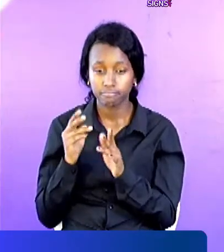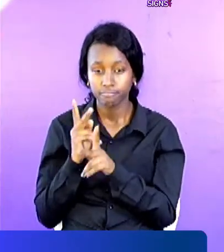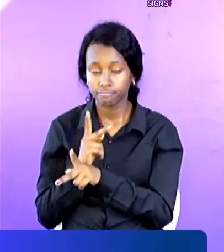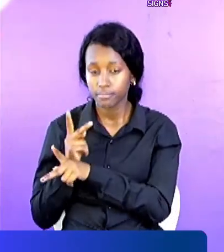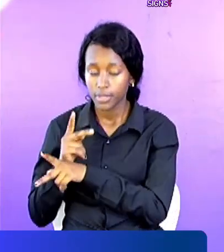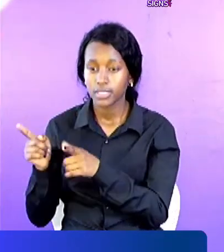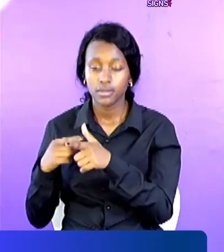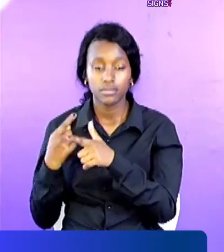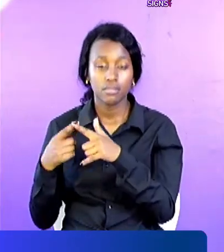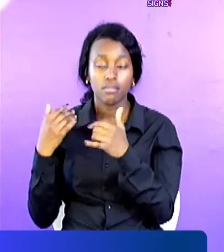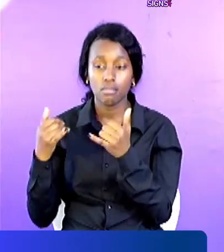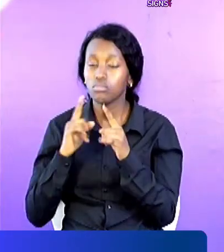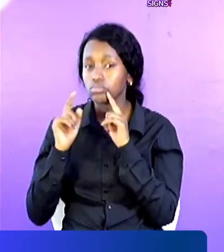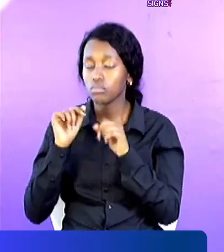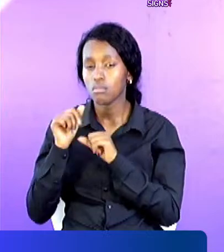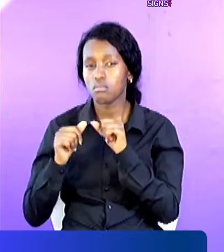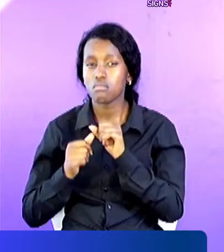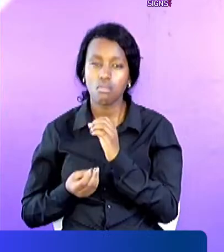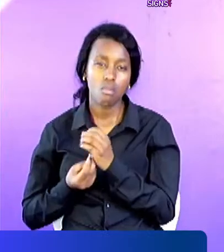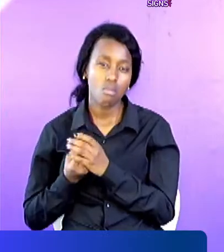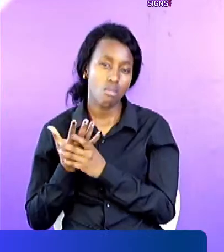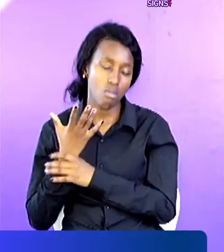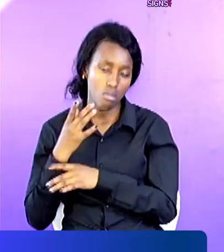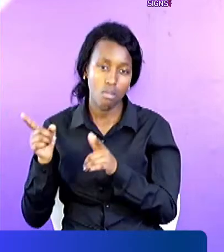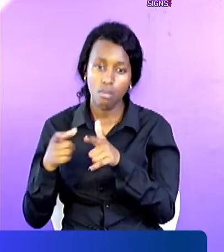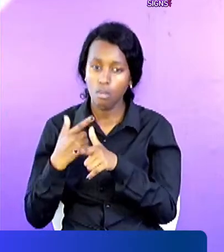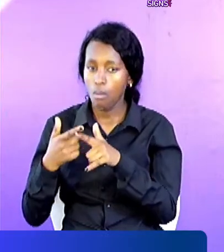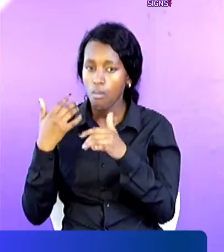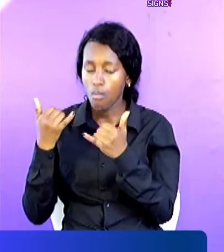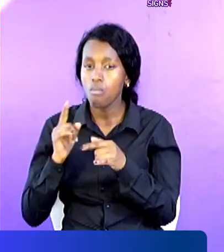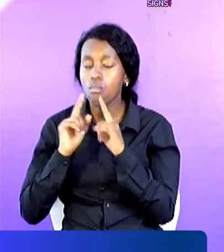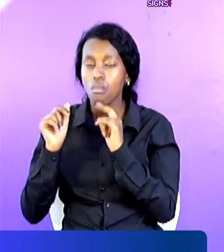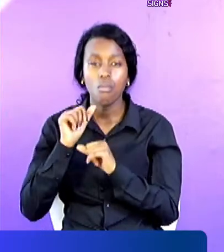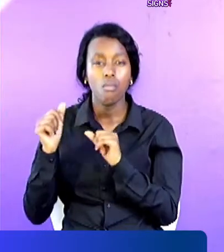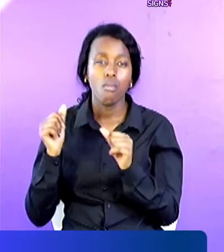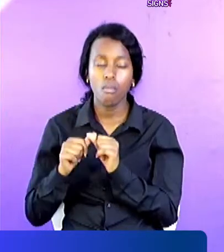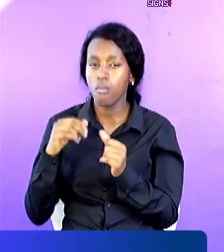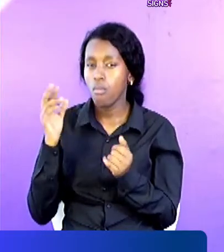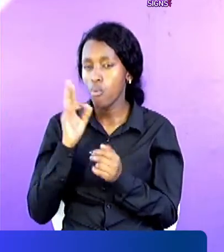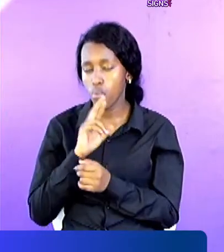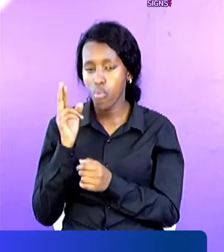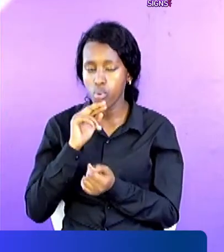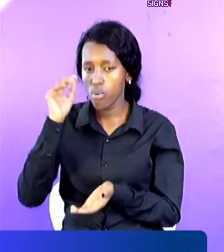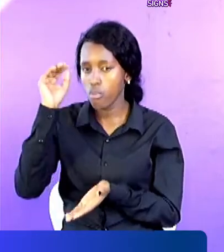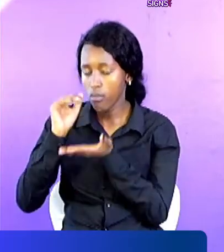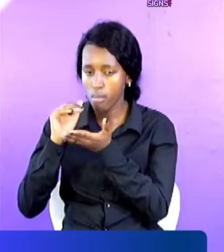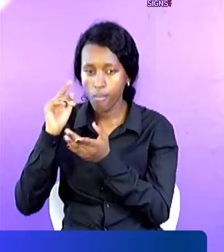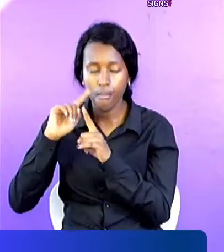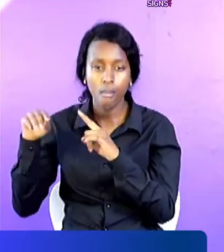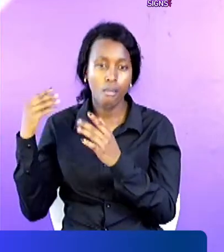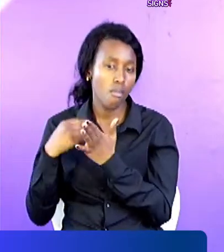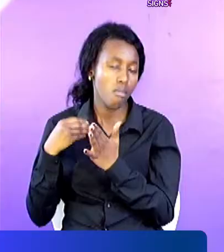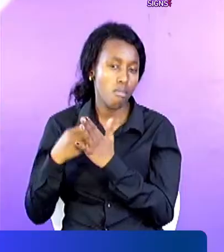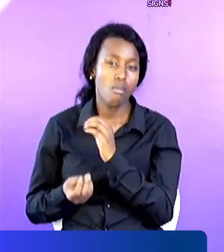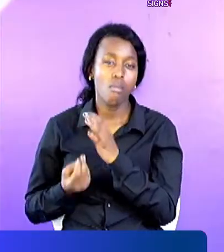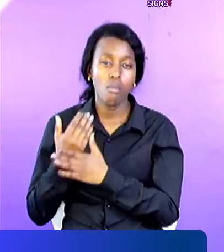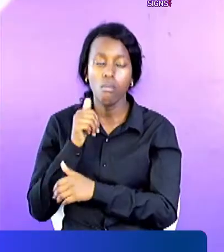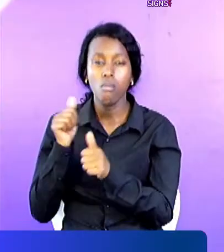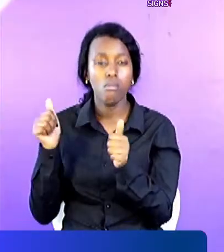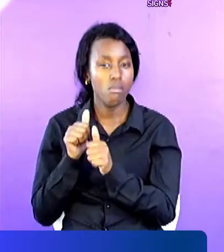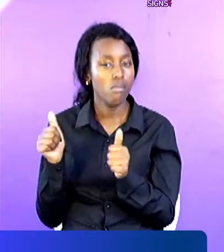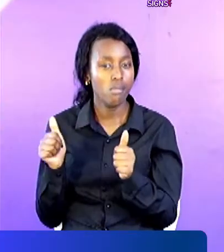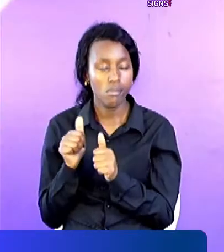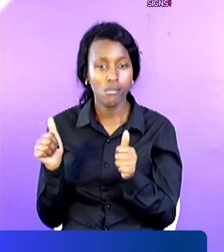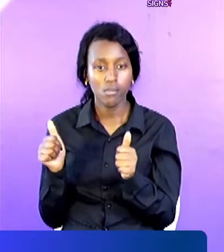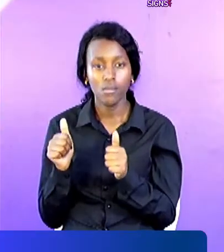of risk. But right now, we are sort of talking about less risk and making sure that our money continues to grow, but with minimal risks. When we